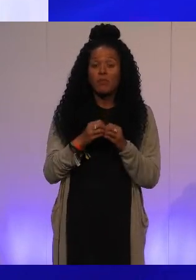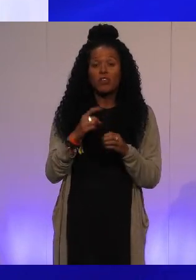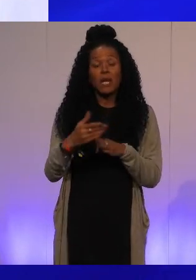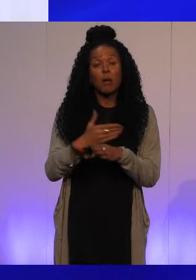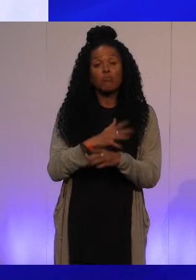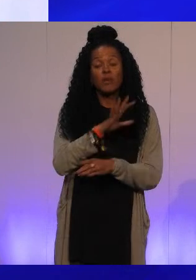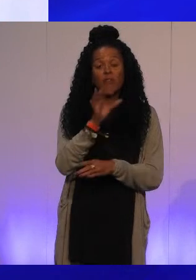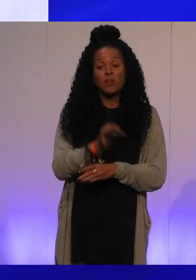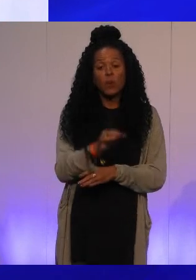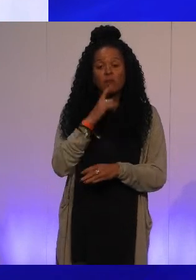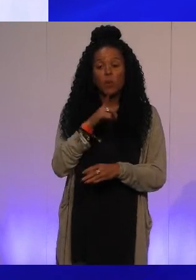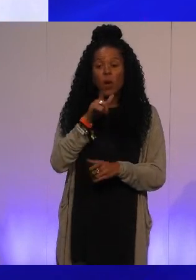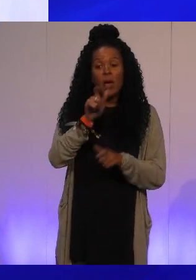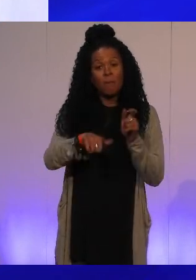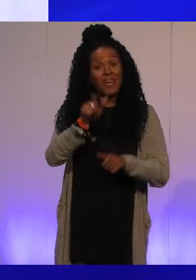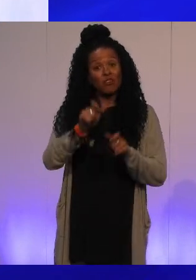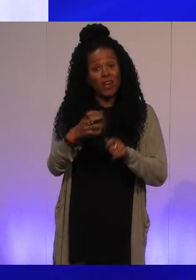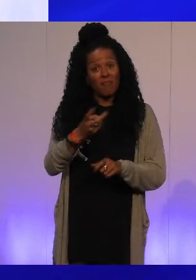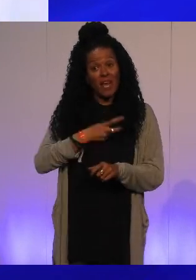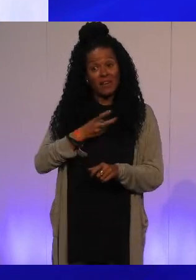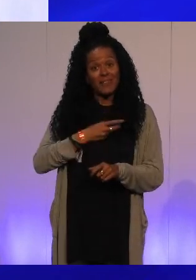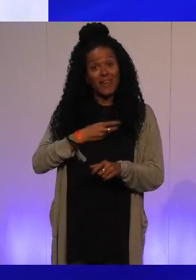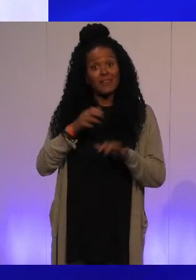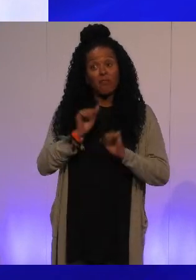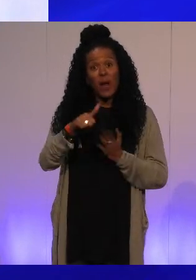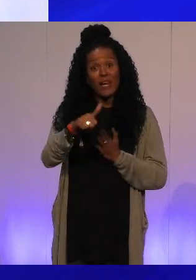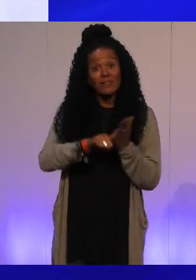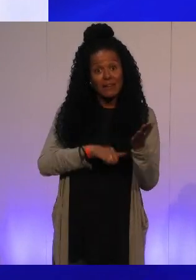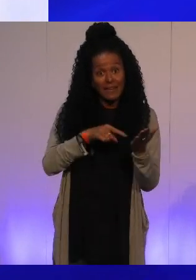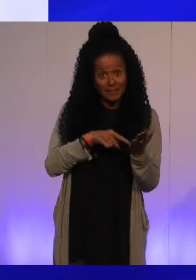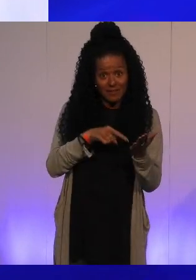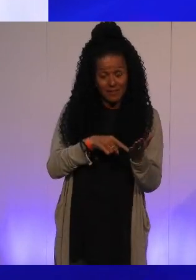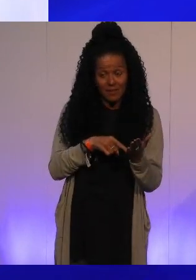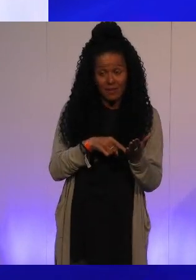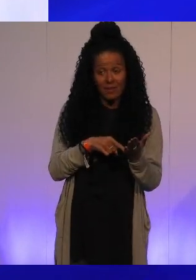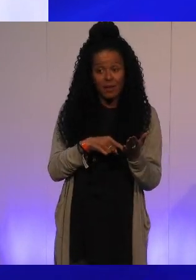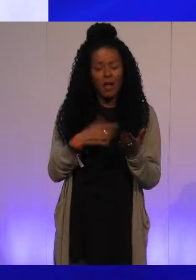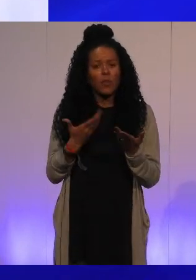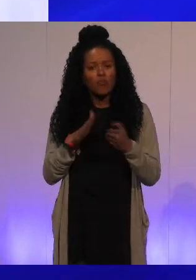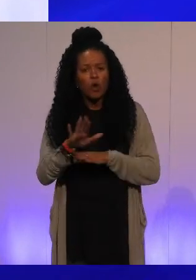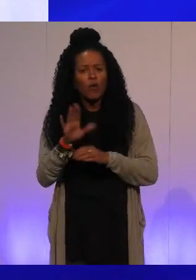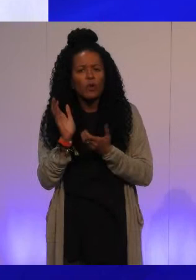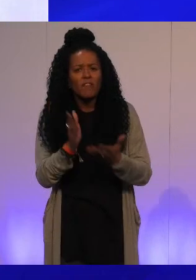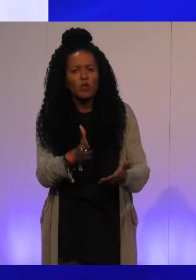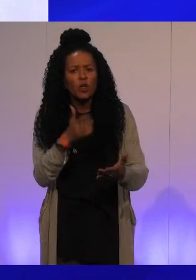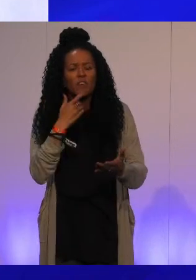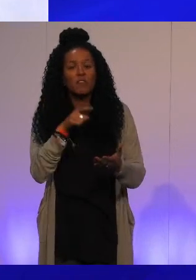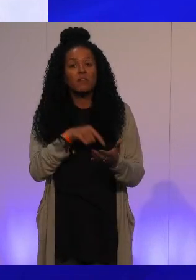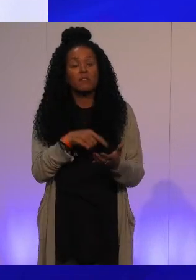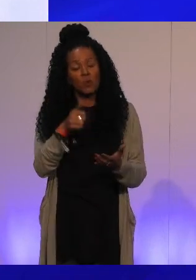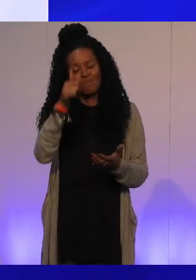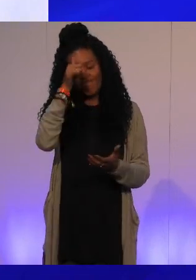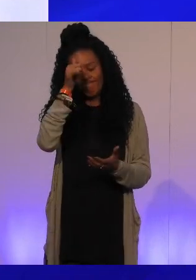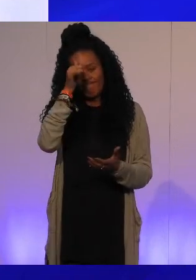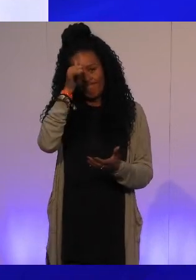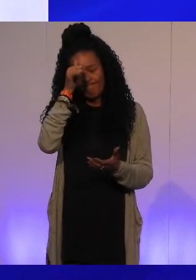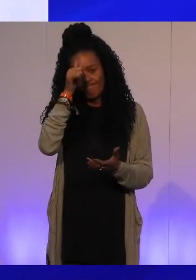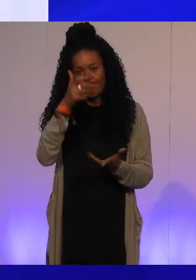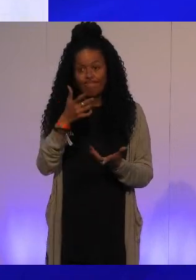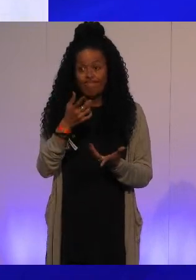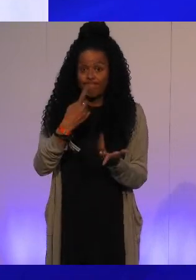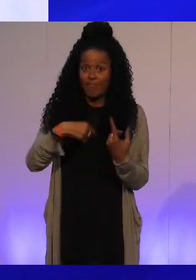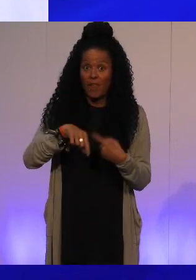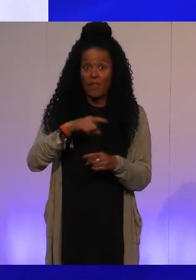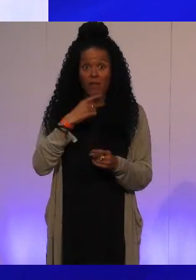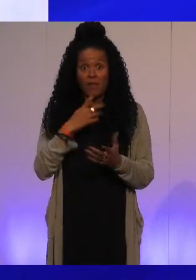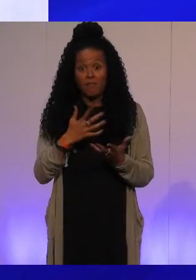questions about anxieties about waiting lists and, and the recovery. So we know that everybody is going to